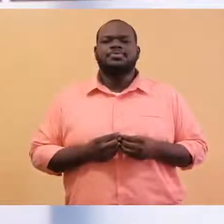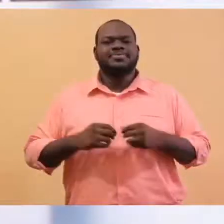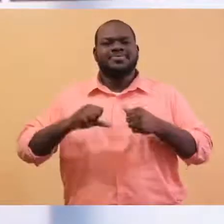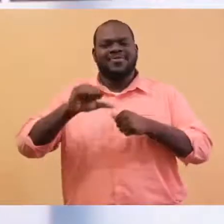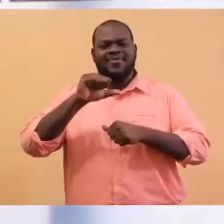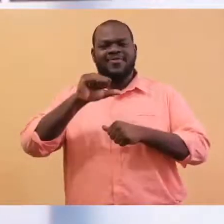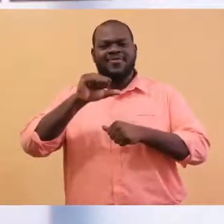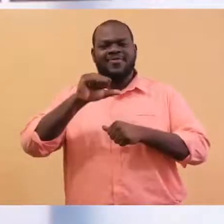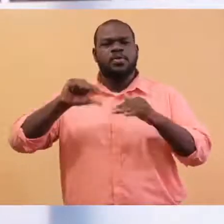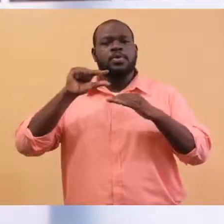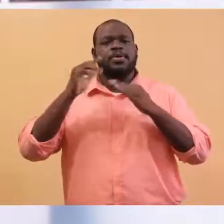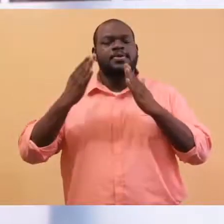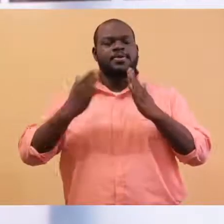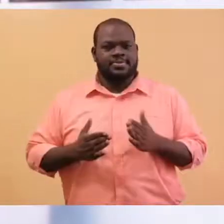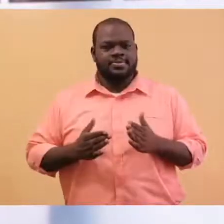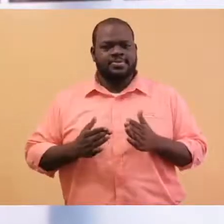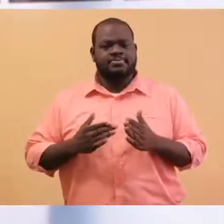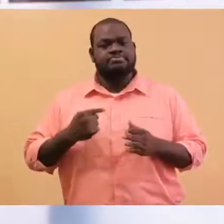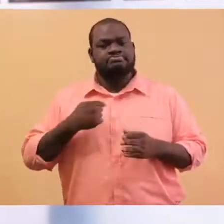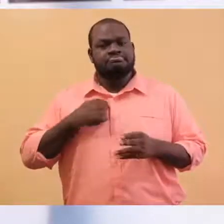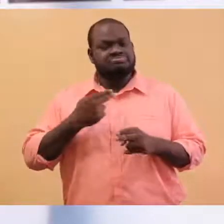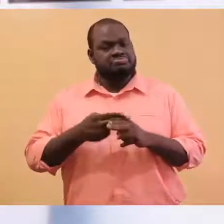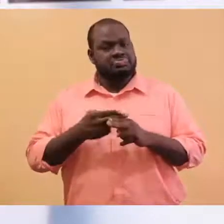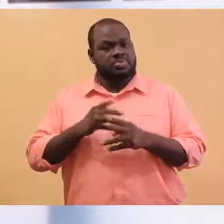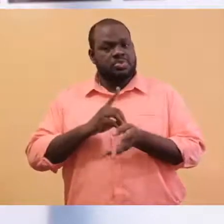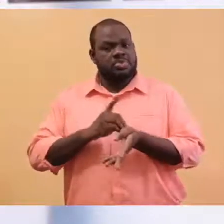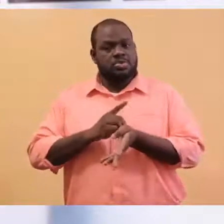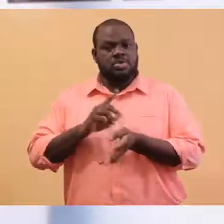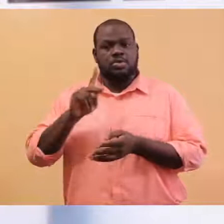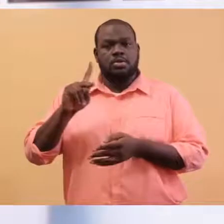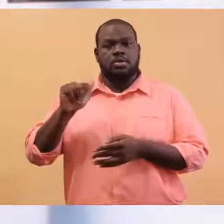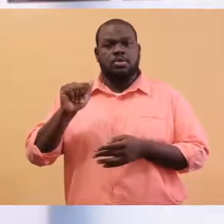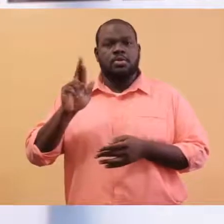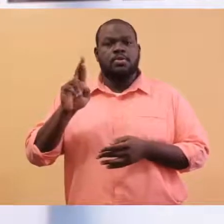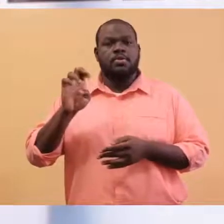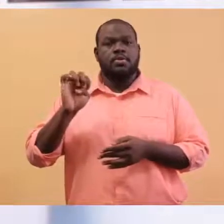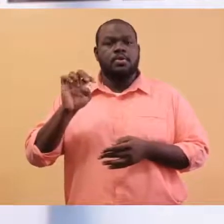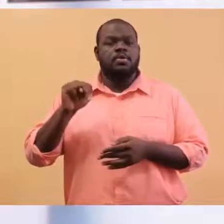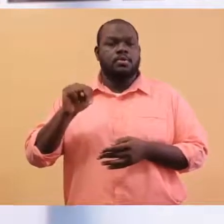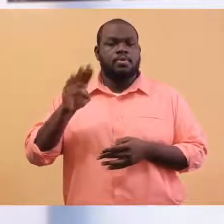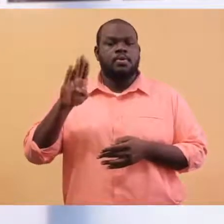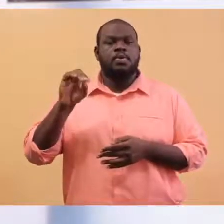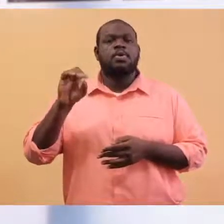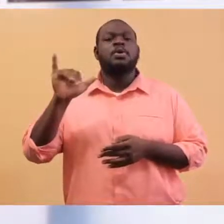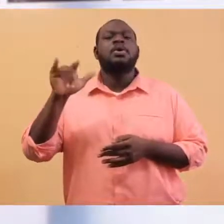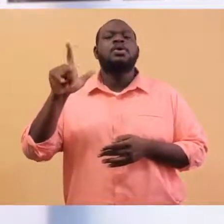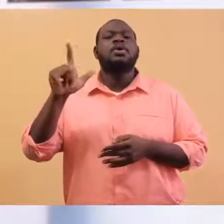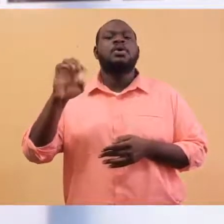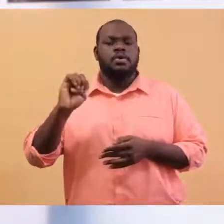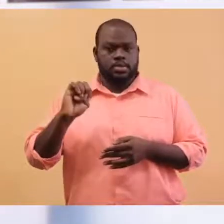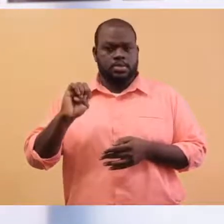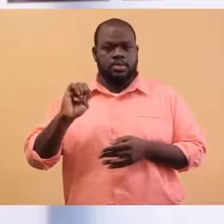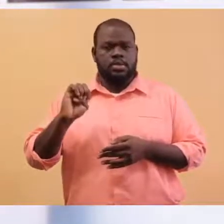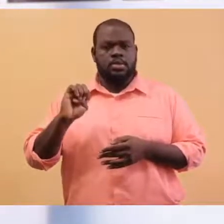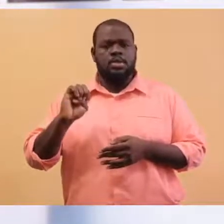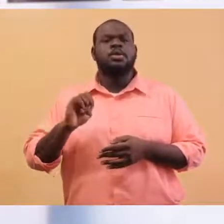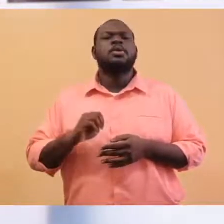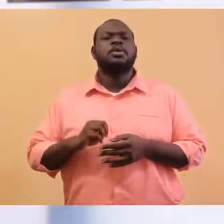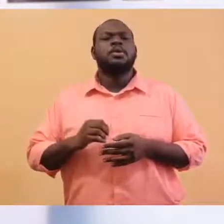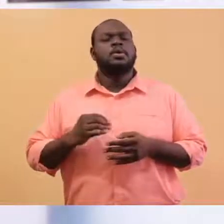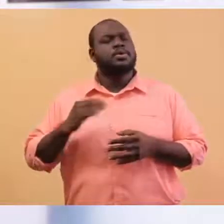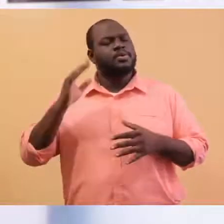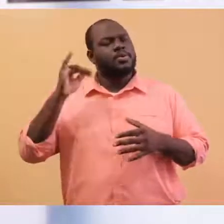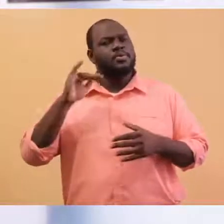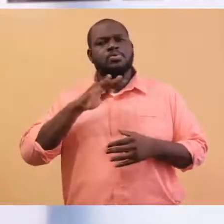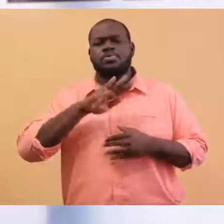Fellow Guyanese, I am Dr. Karen Gordon-Boyle, Deputy Chief Medical Officer, and I hope you all had a safe and